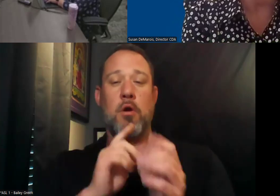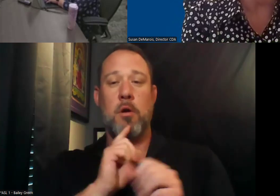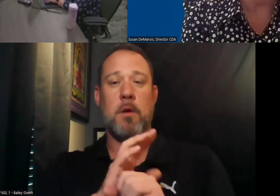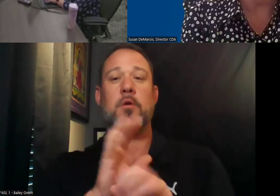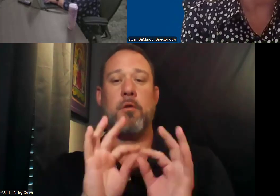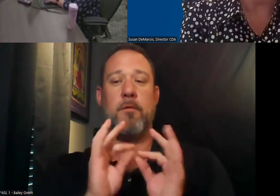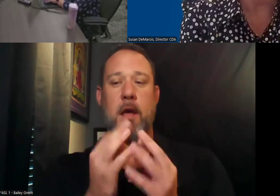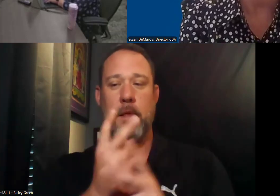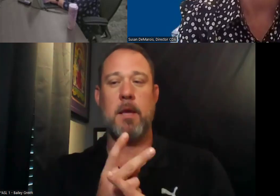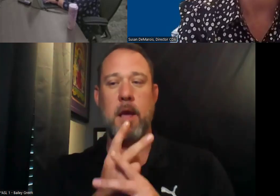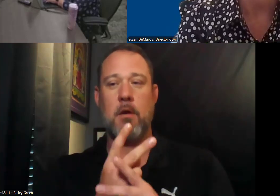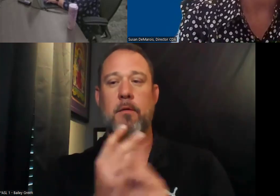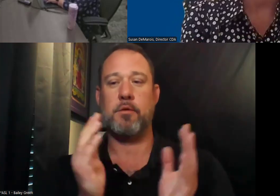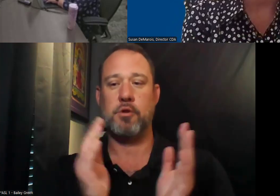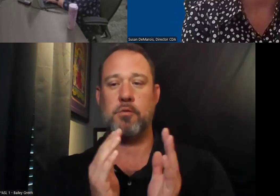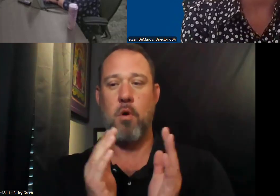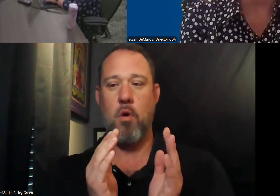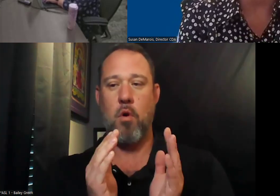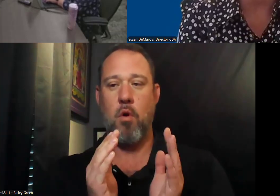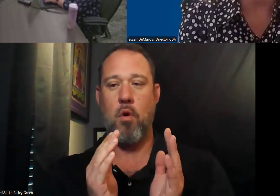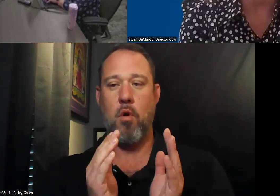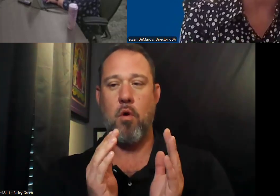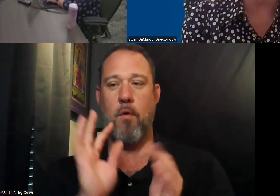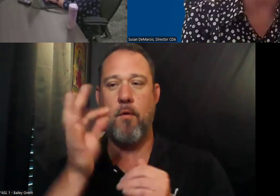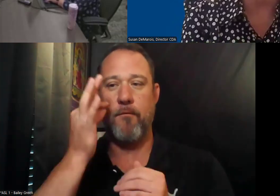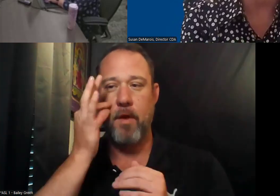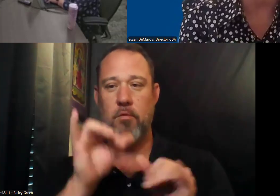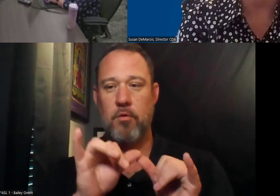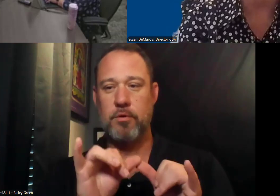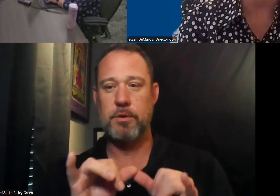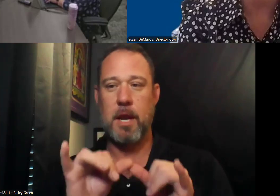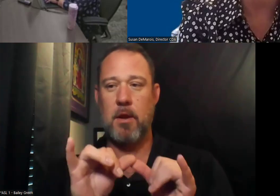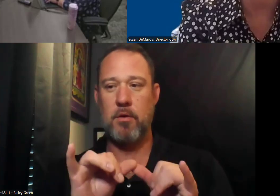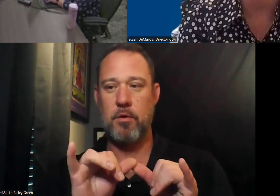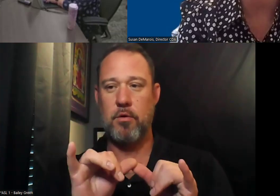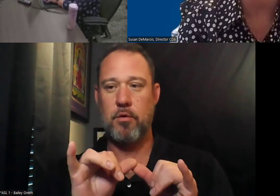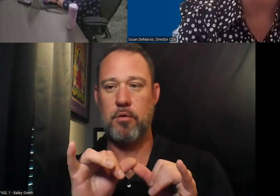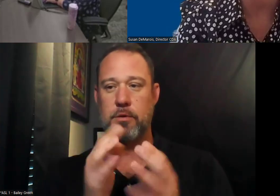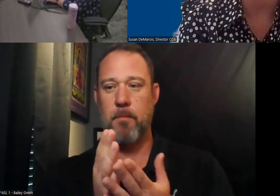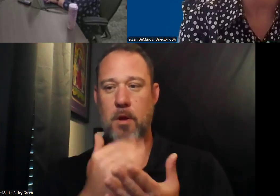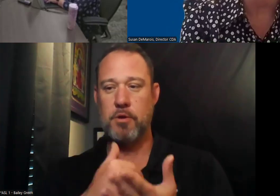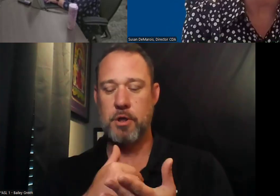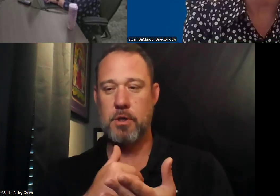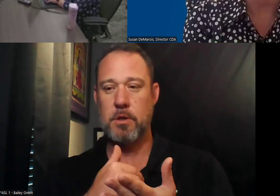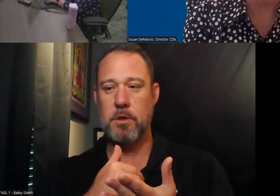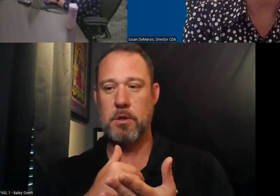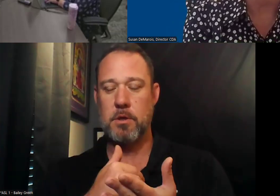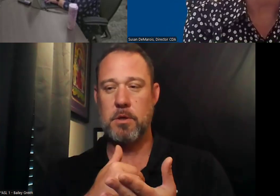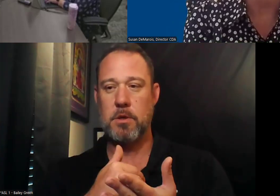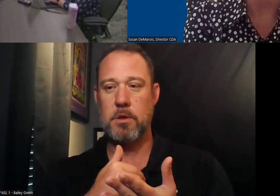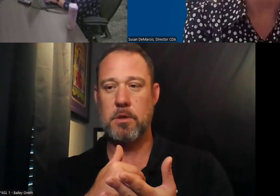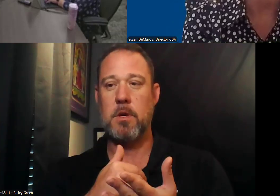caregivers. There's actually a small by federal standards budget augmentation in the